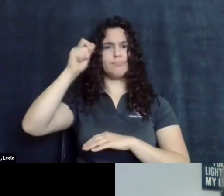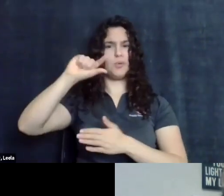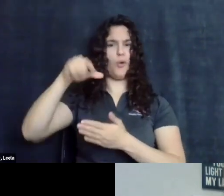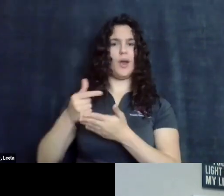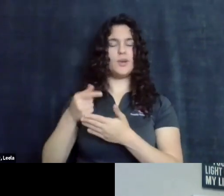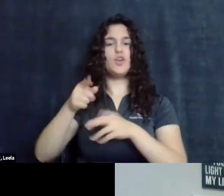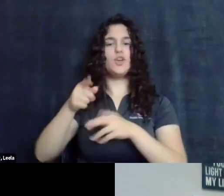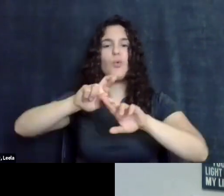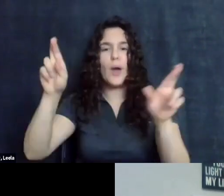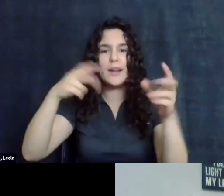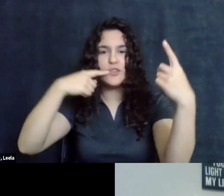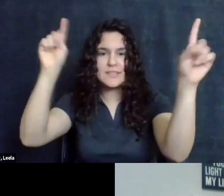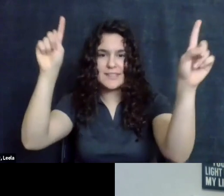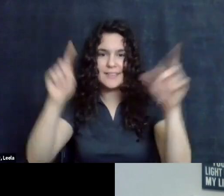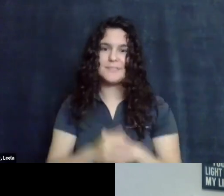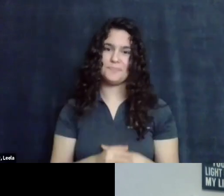success.